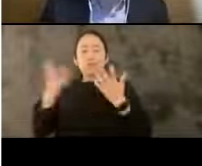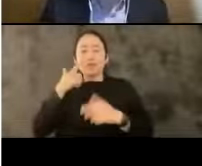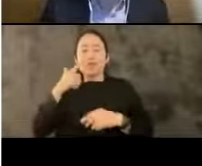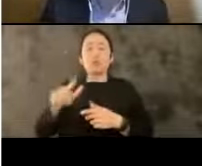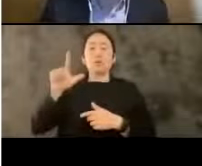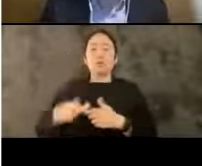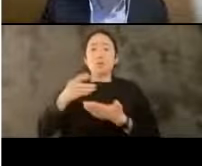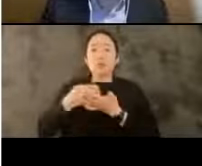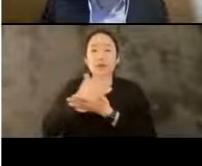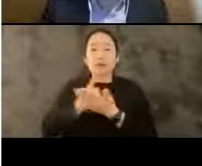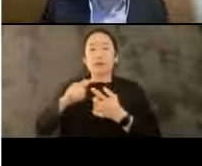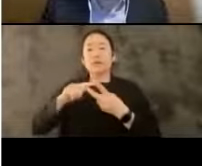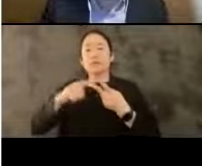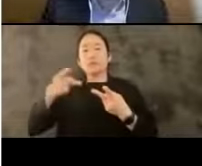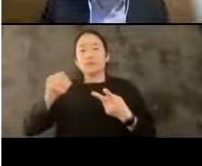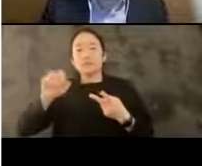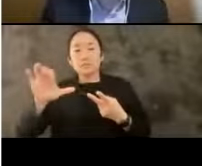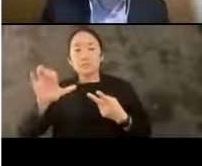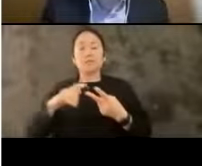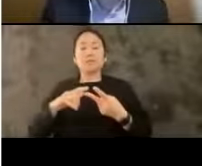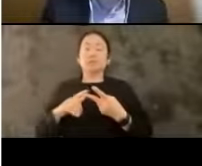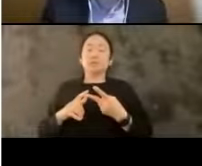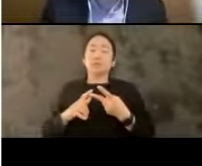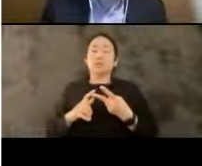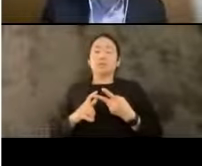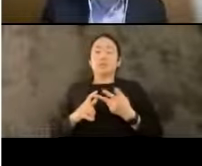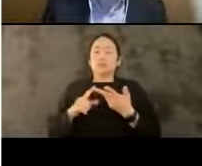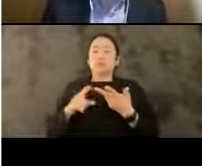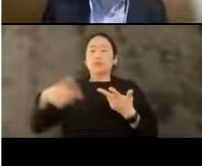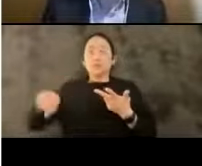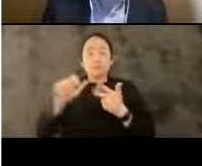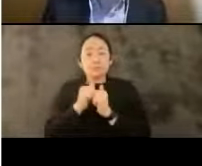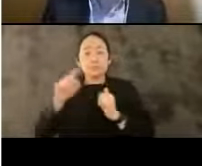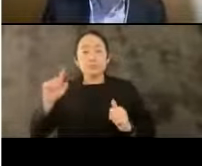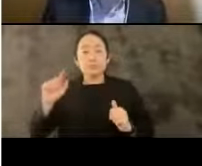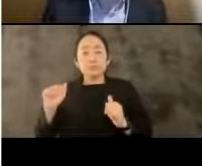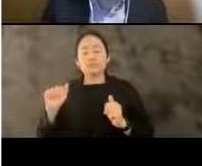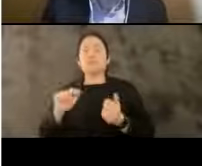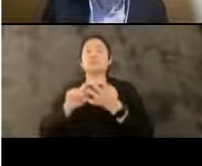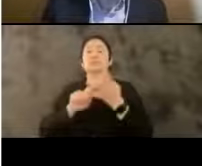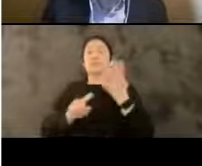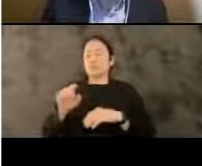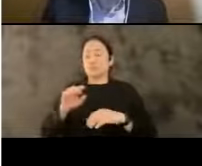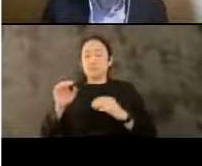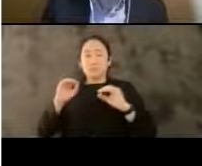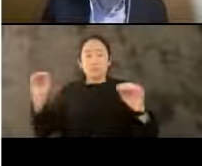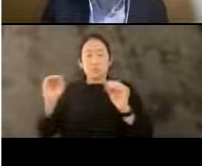income populations, those with disabilities, and those who don't have access to a